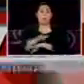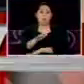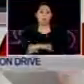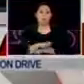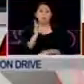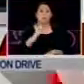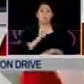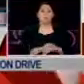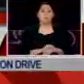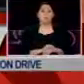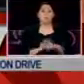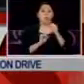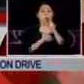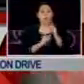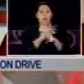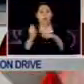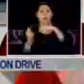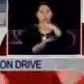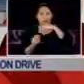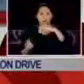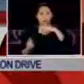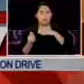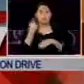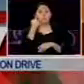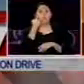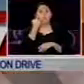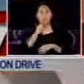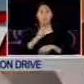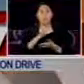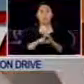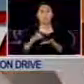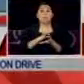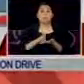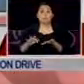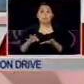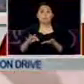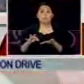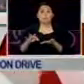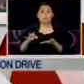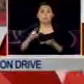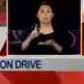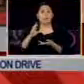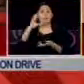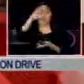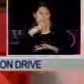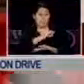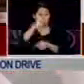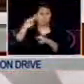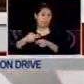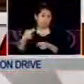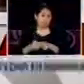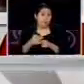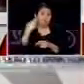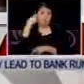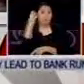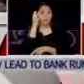opening forms documents for the following bank accounts allegedly in the name of Renato C. Corona, and the